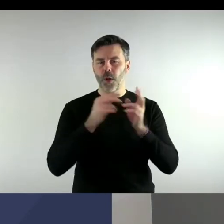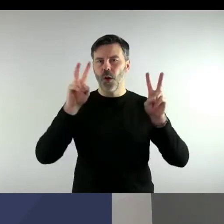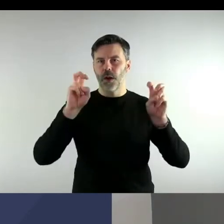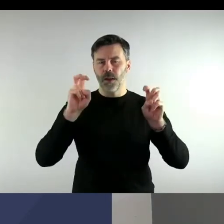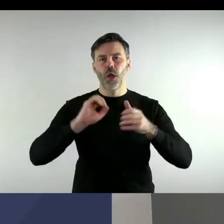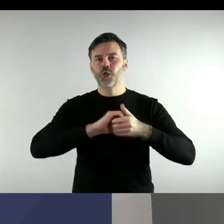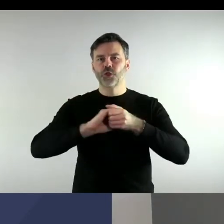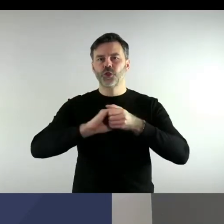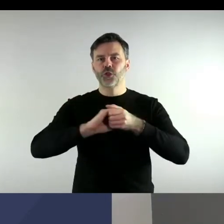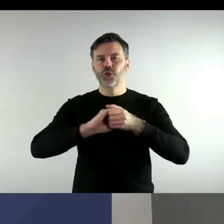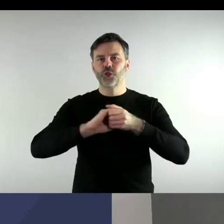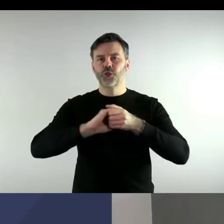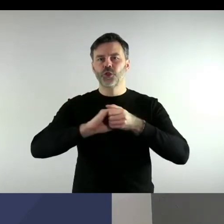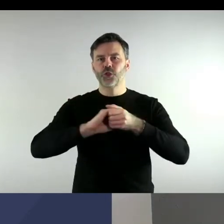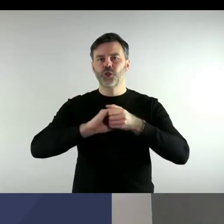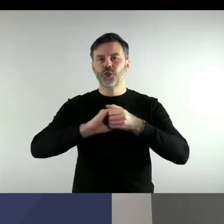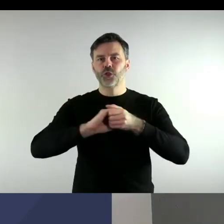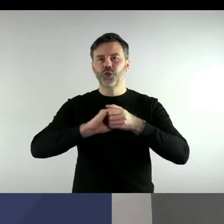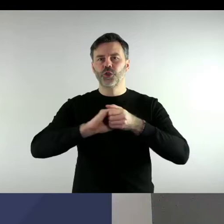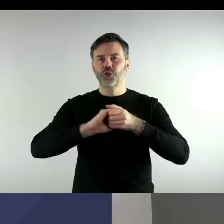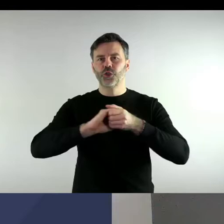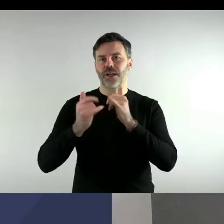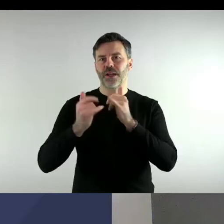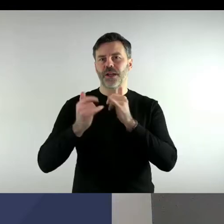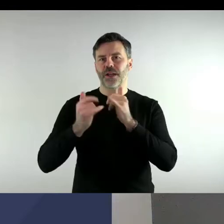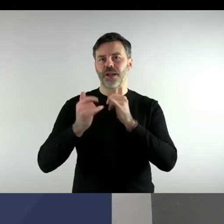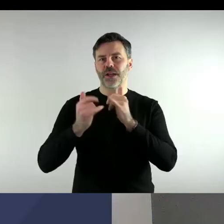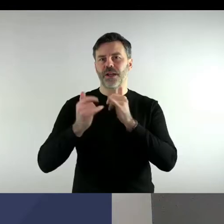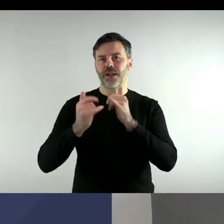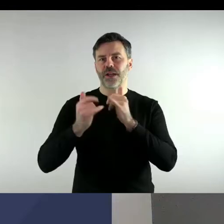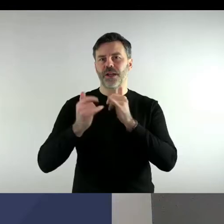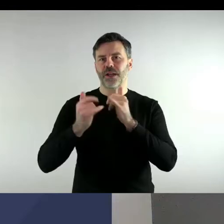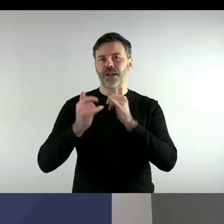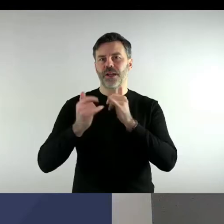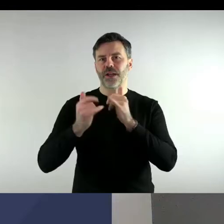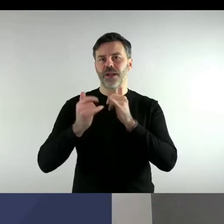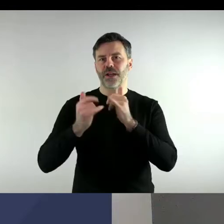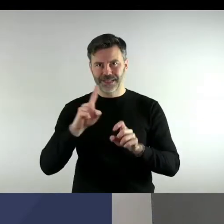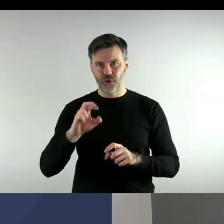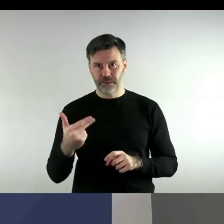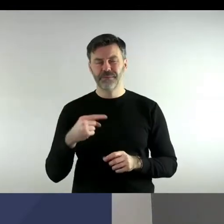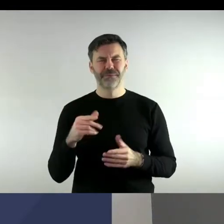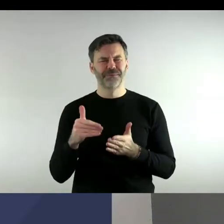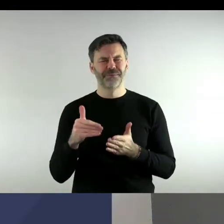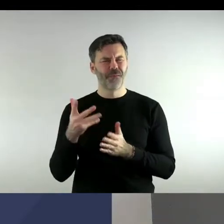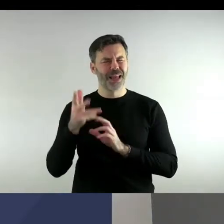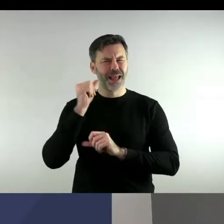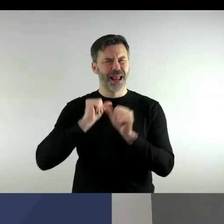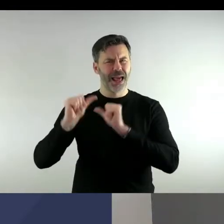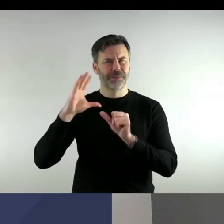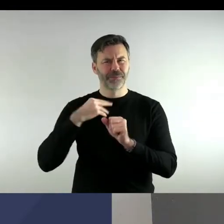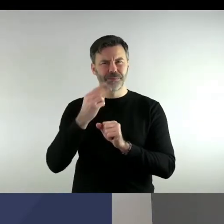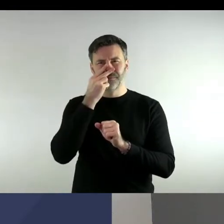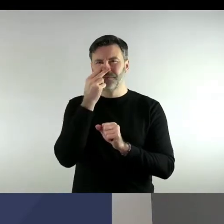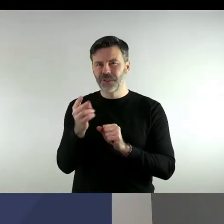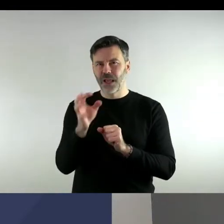who is the Deputy Head of the crisis group mentioned by Director Pawelski. And many